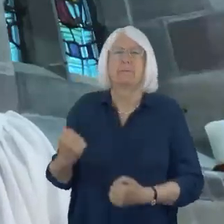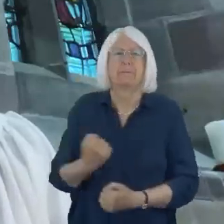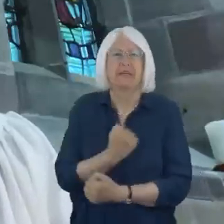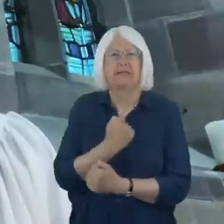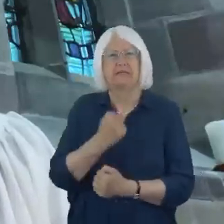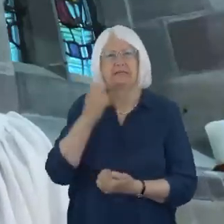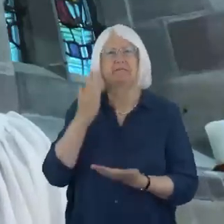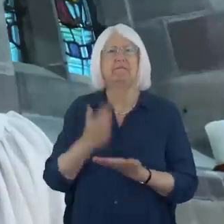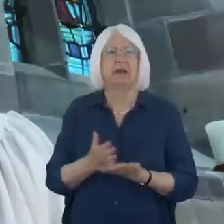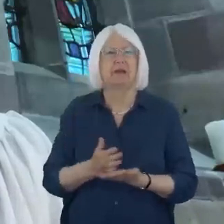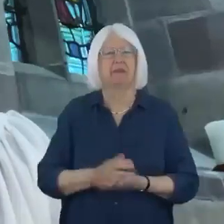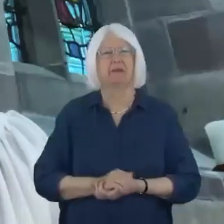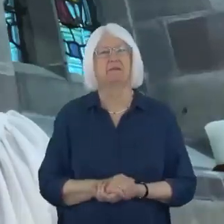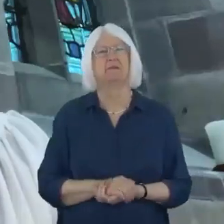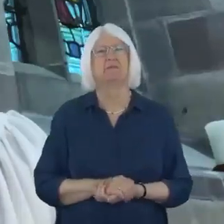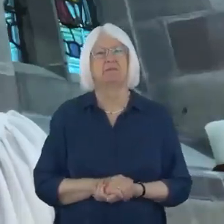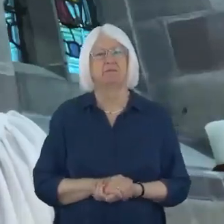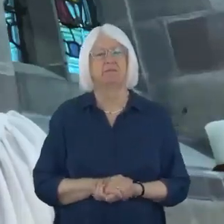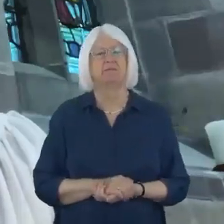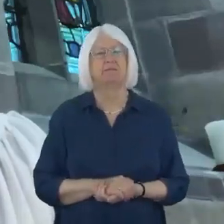faith.